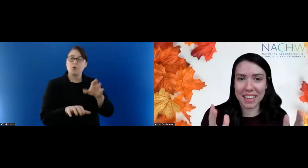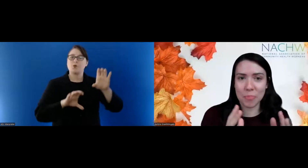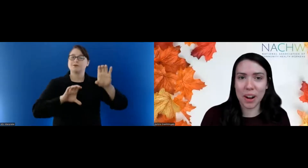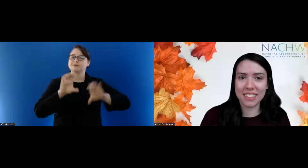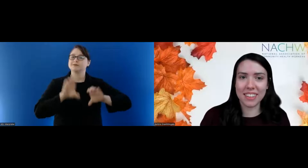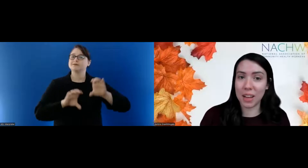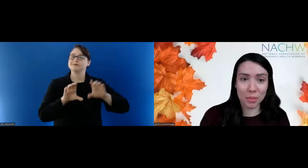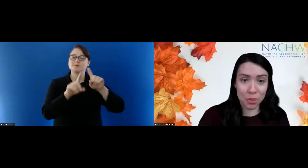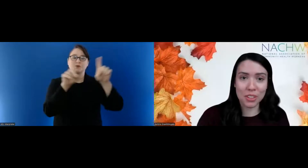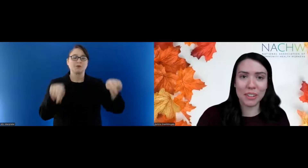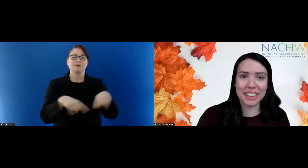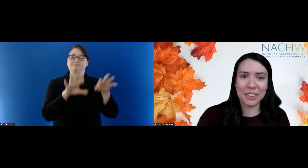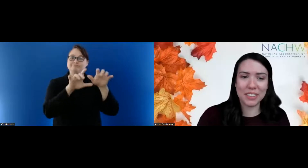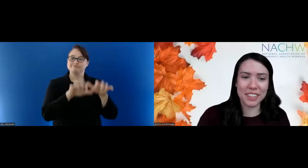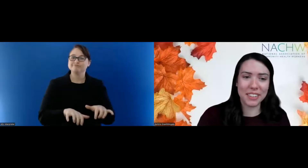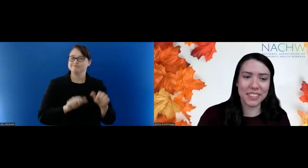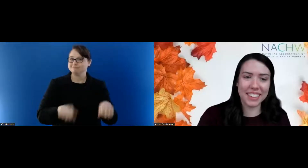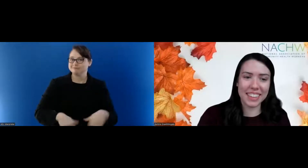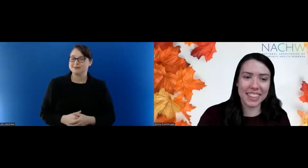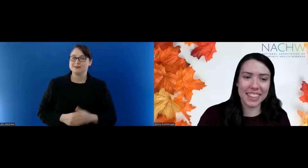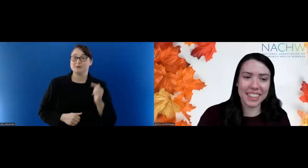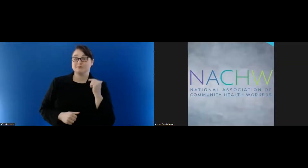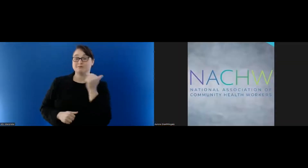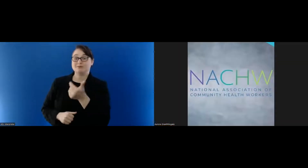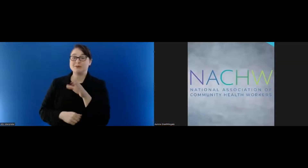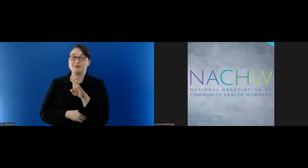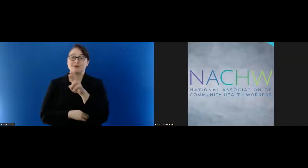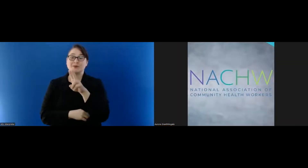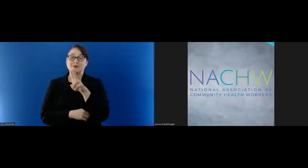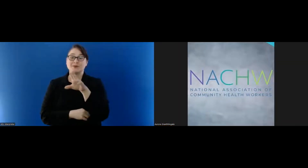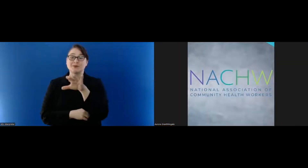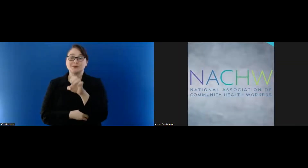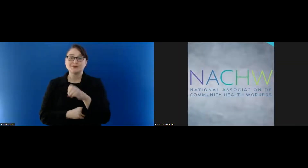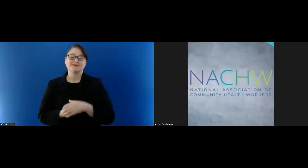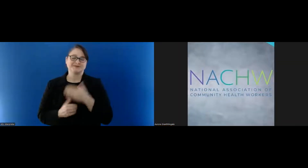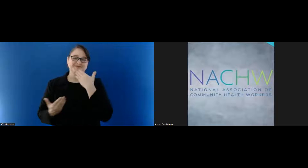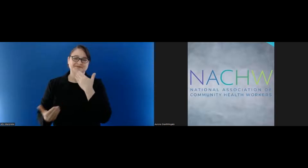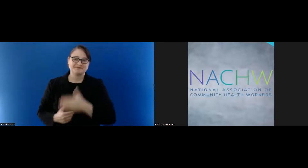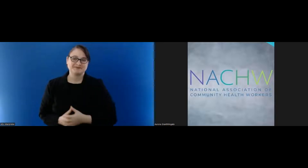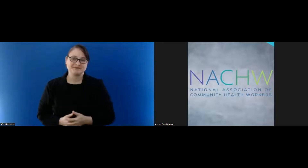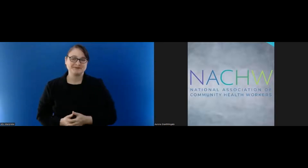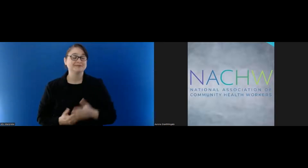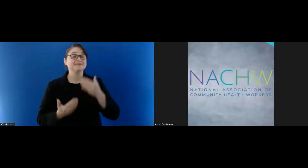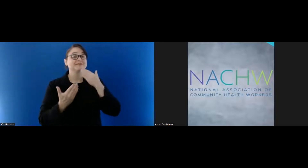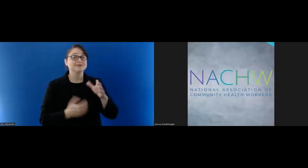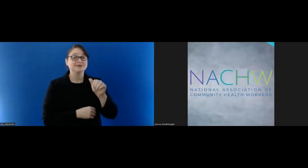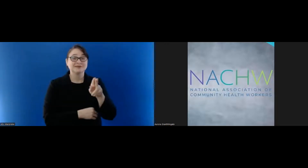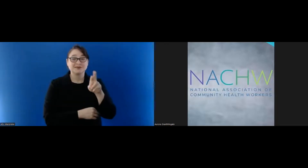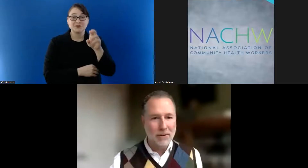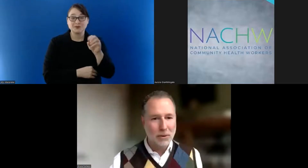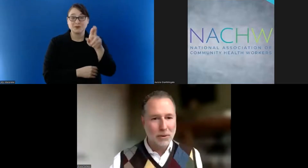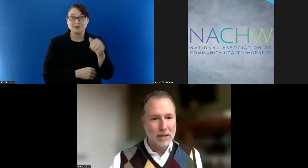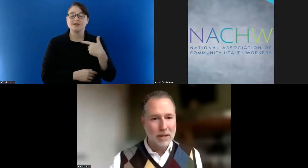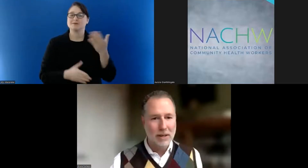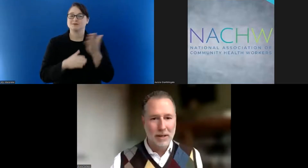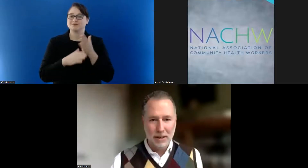presentation, and Bruce, I will hand it over to you. Thank you. Thank you, Aurora. I am going to share my